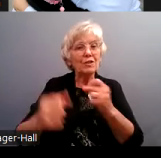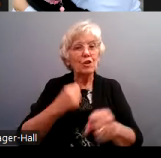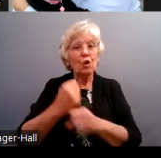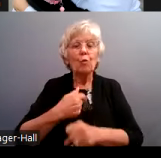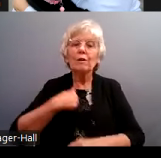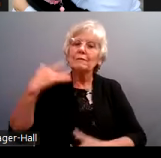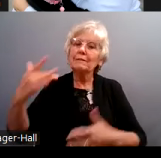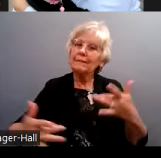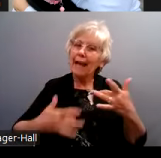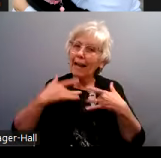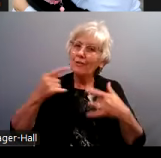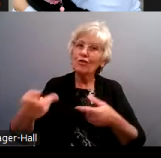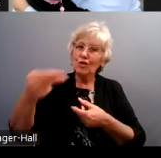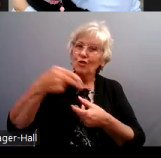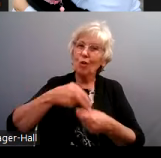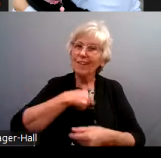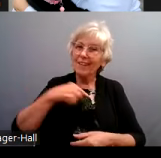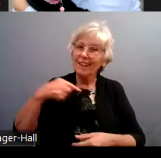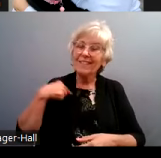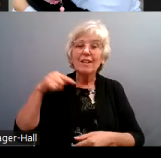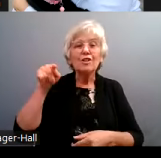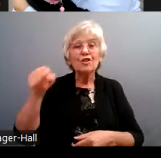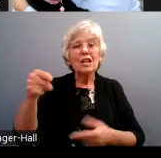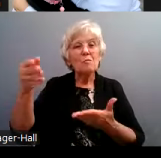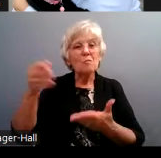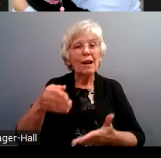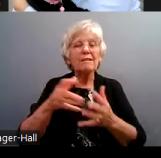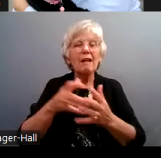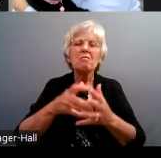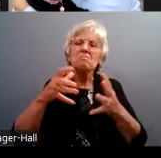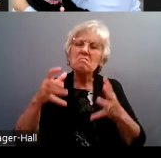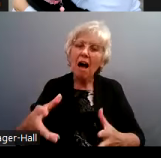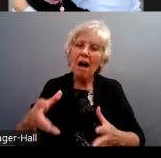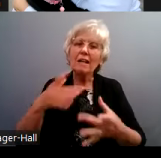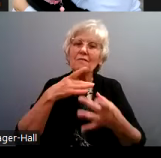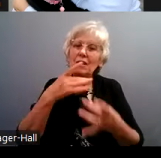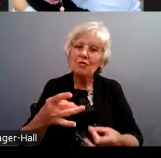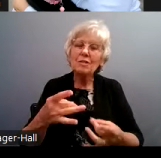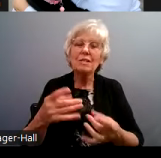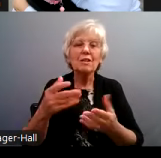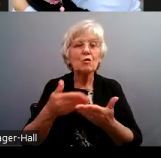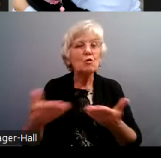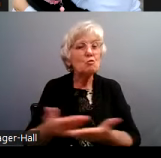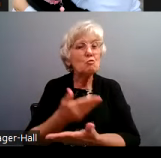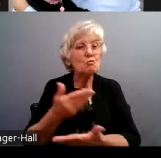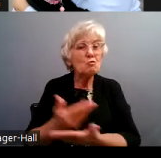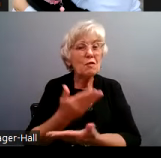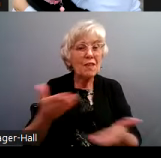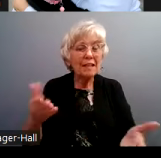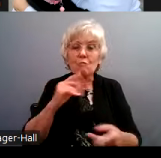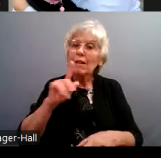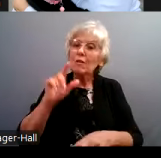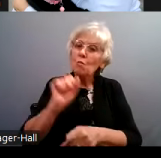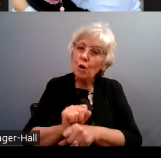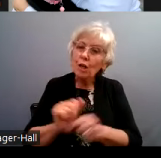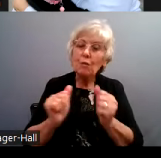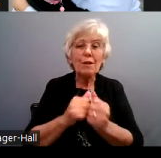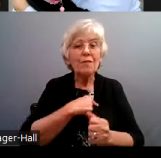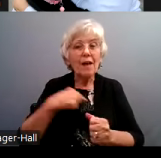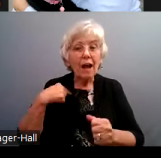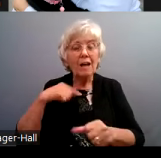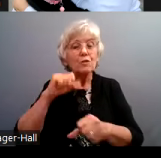because she is bringing to us a lot of interesting new things and really working with us and working with our